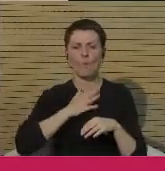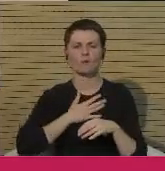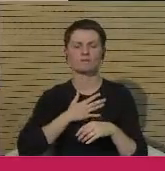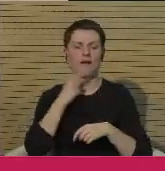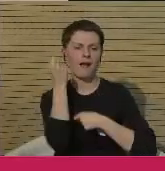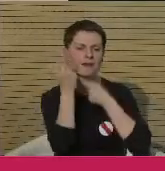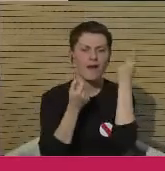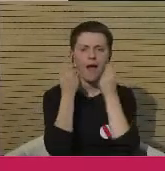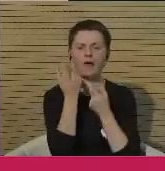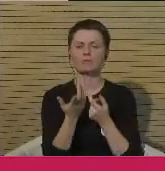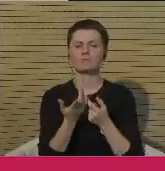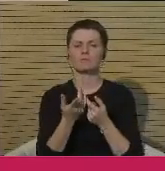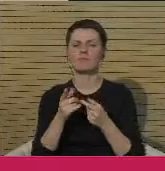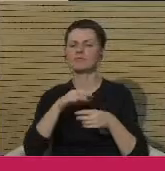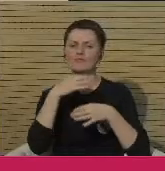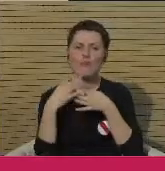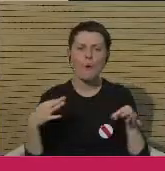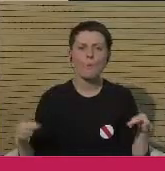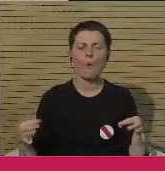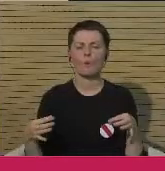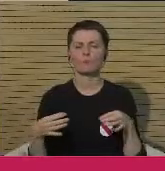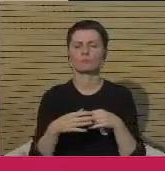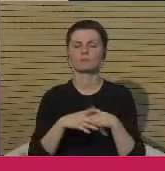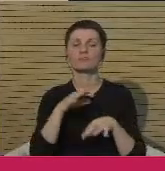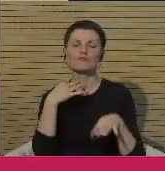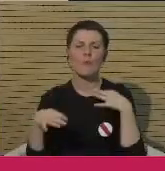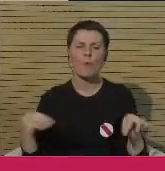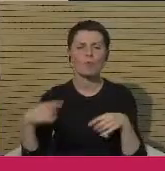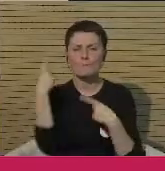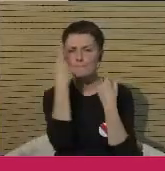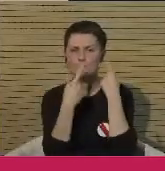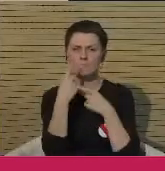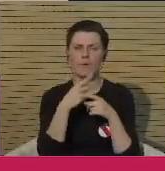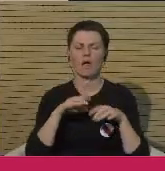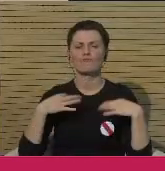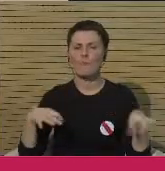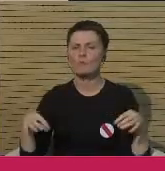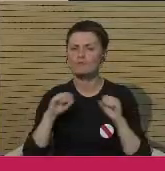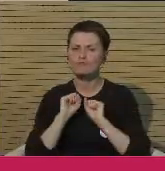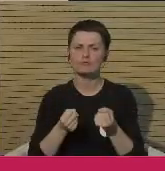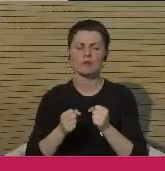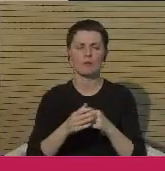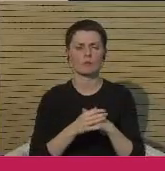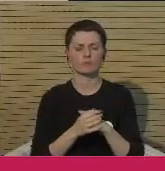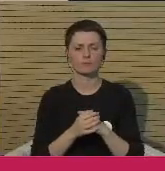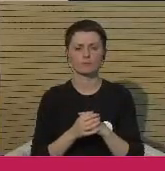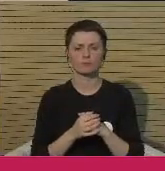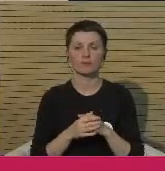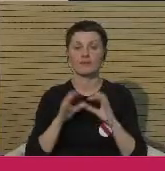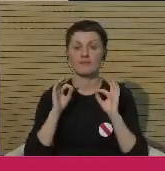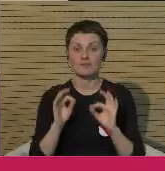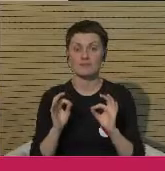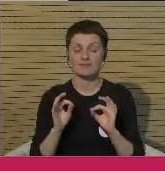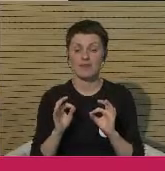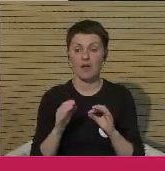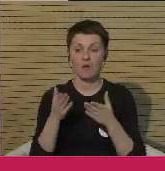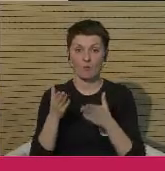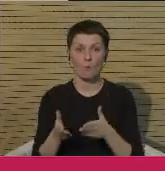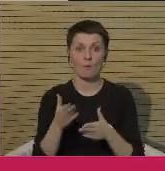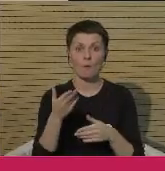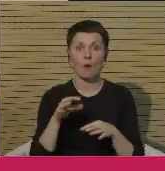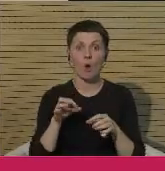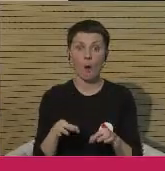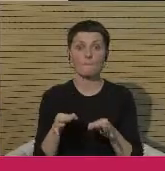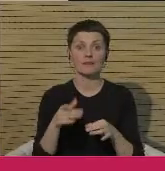shown its full potential, its freedom, the freedom of thought, the freedom of action.